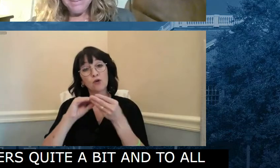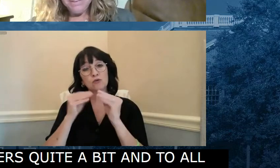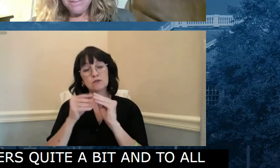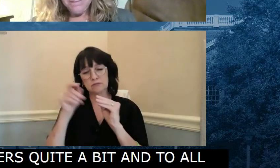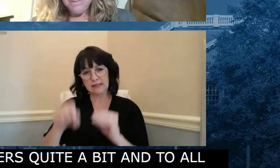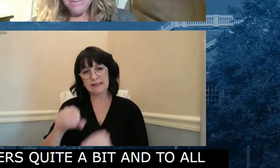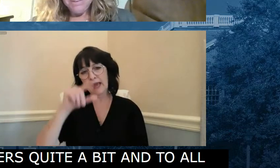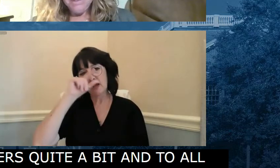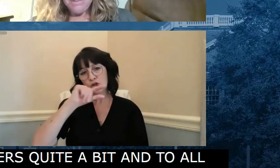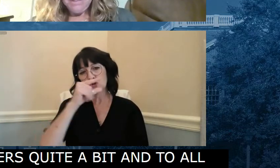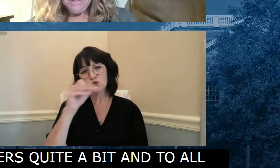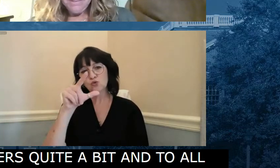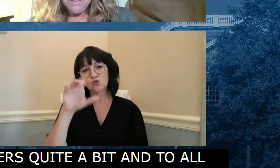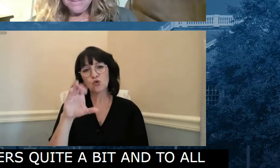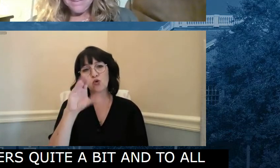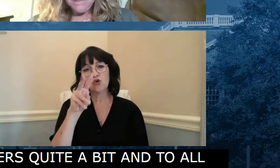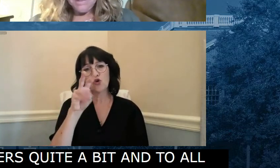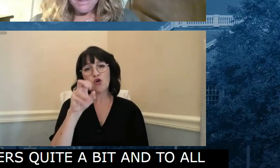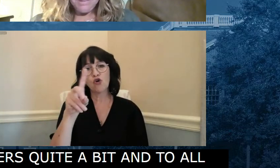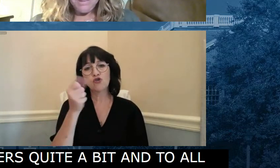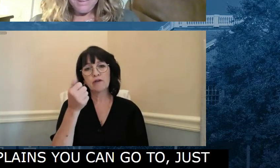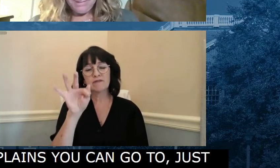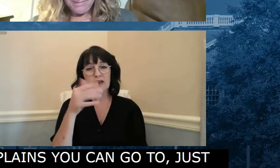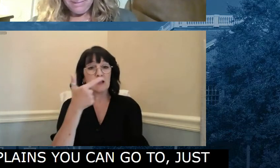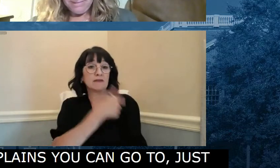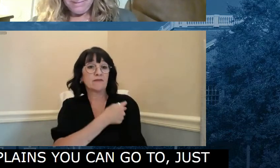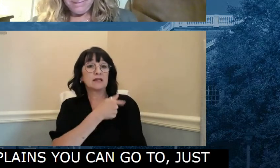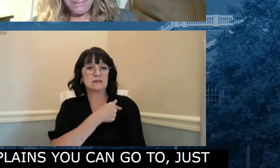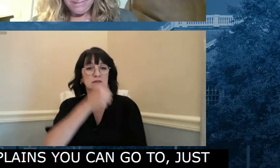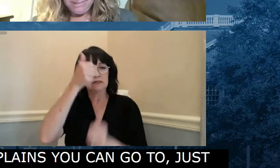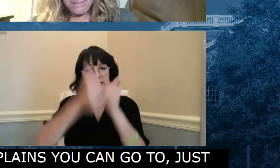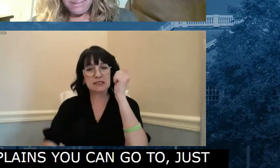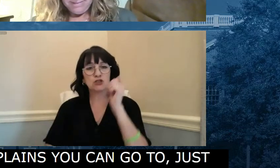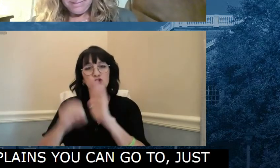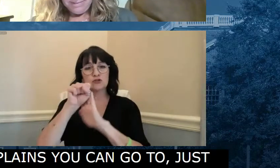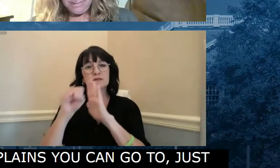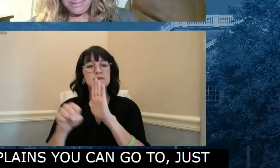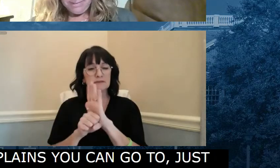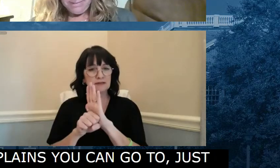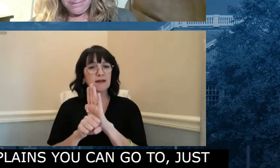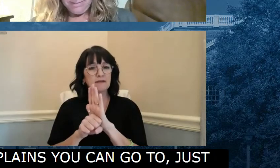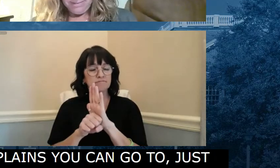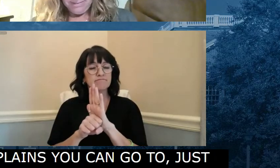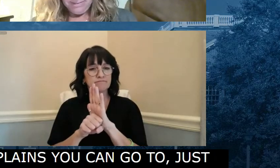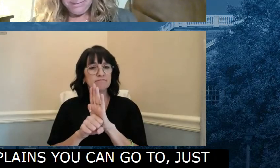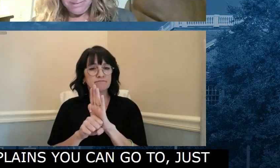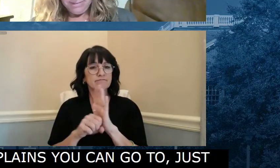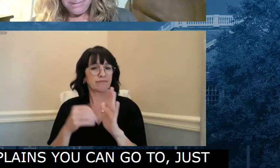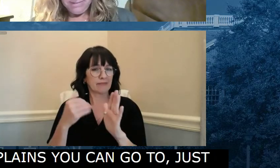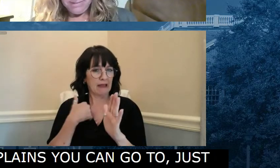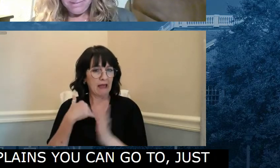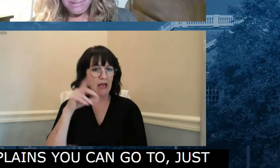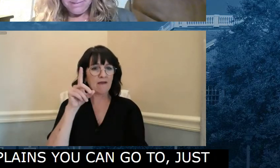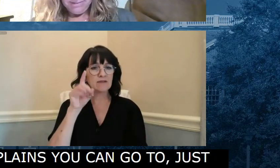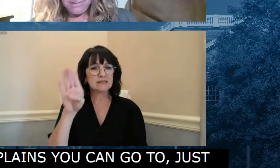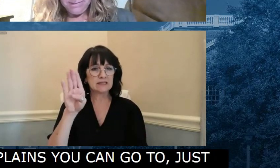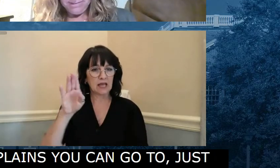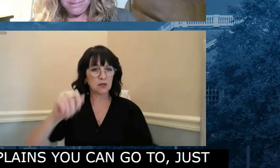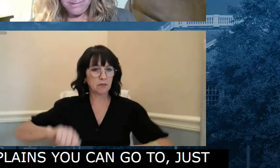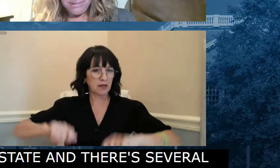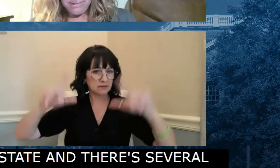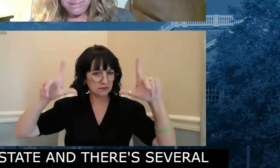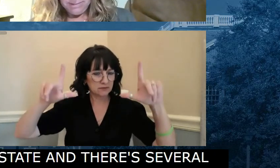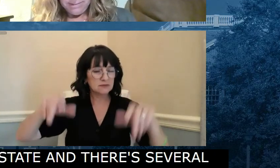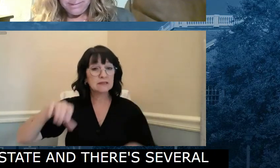Google COVID-19 vaccinations by state, and there's several databases that come up. The CDC